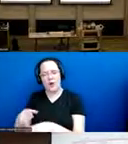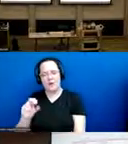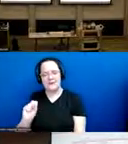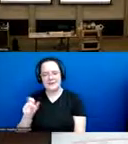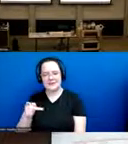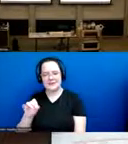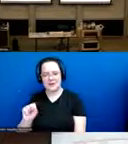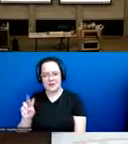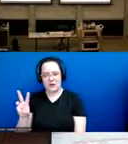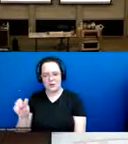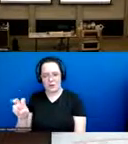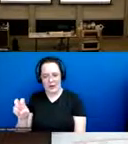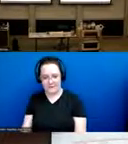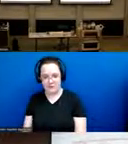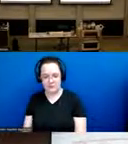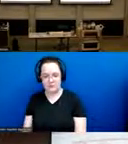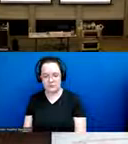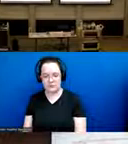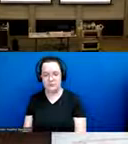a superpositions of